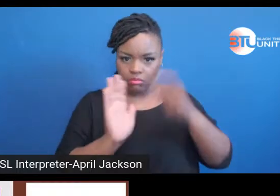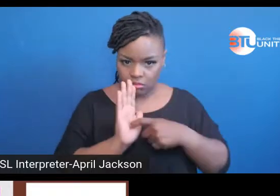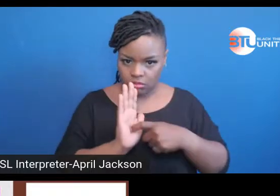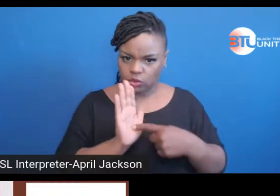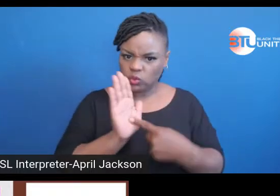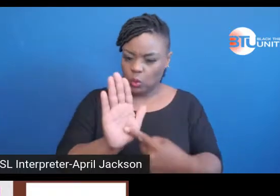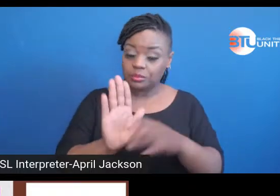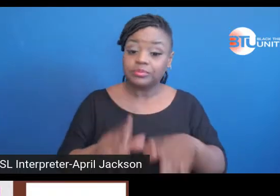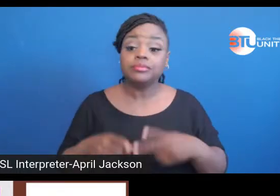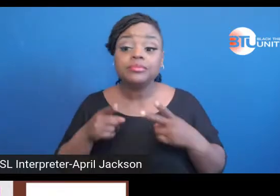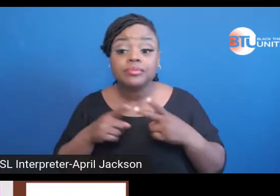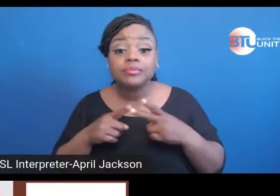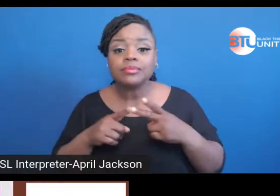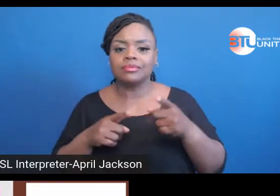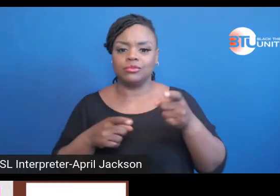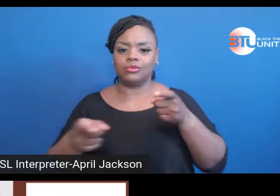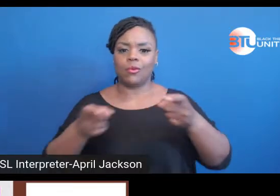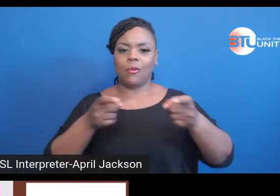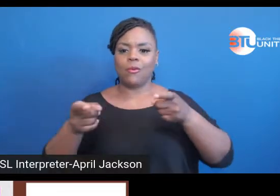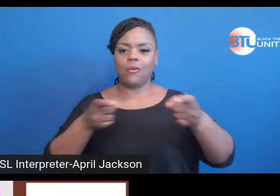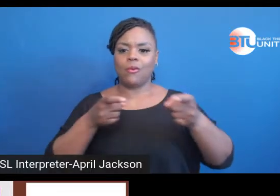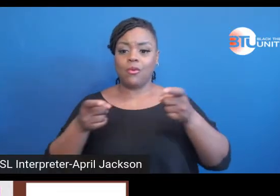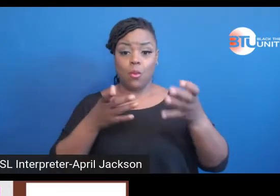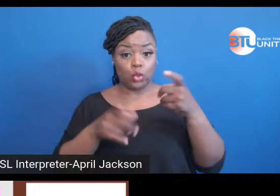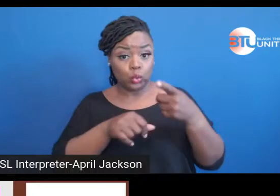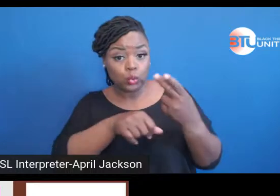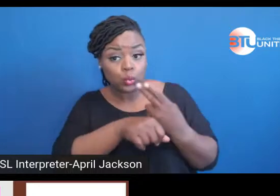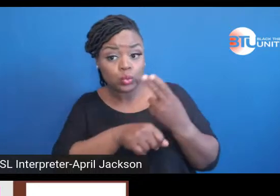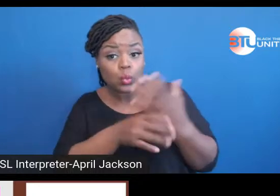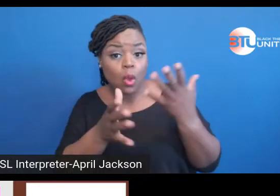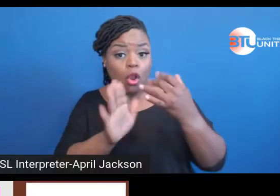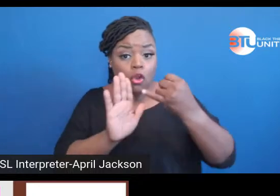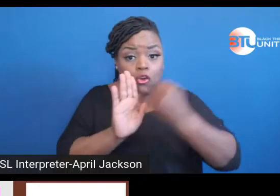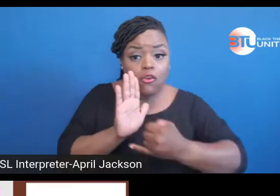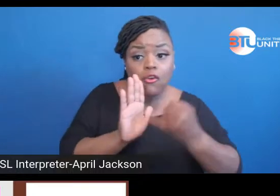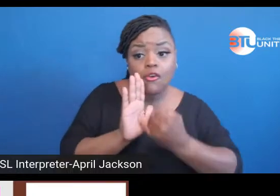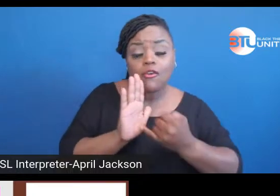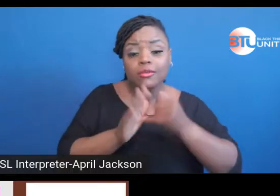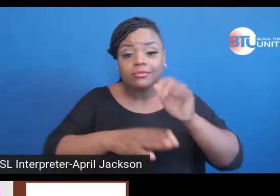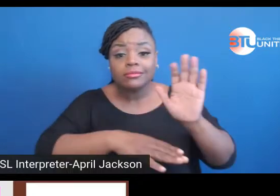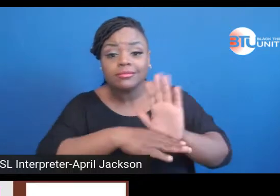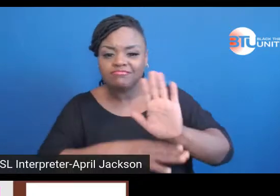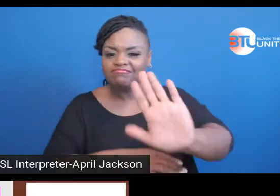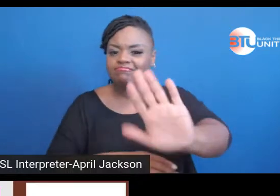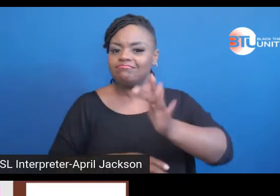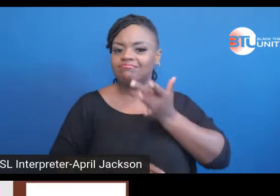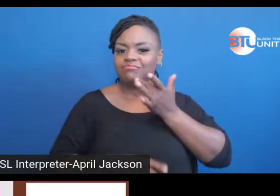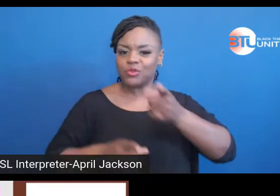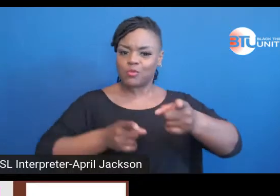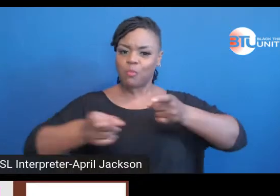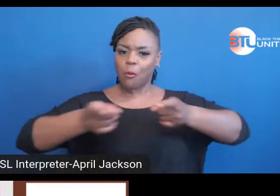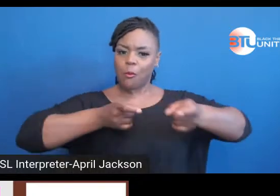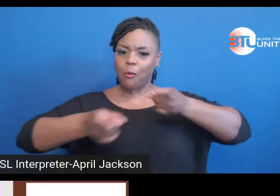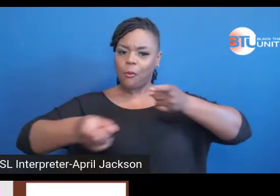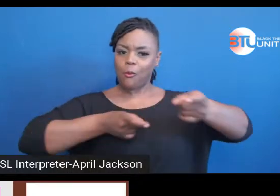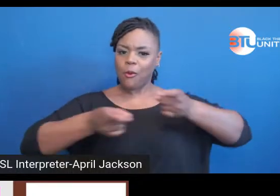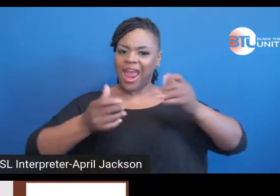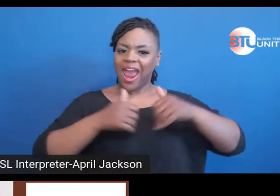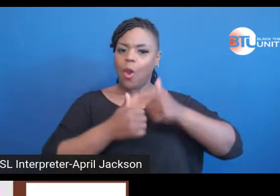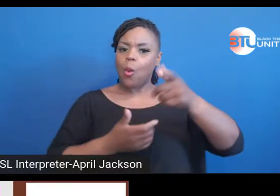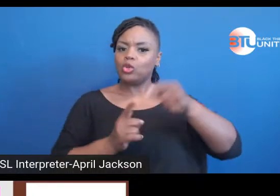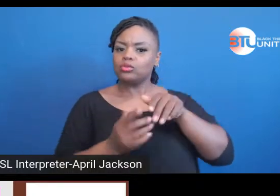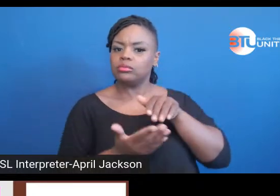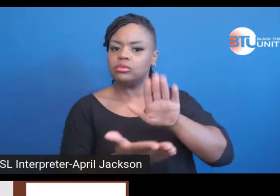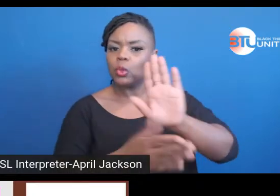monopoly, and if anyone wants to do anything with that work, they have to come to you, because you feel, basically it's a very simple form that you file